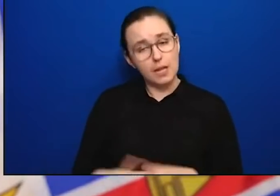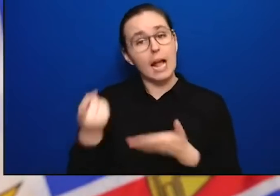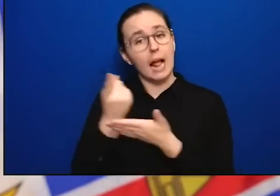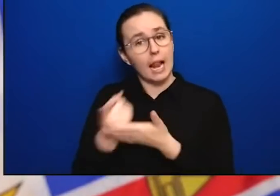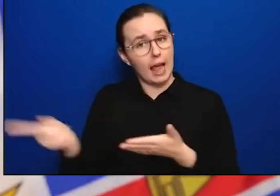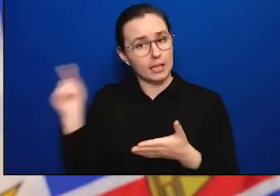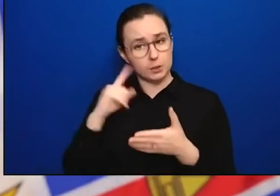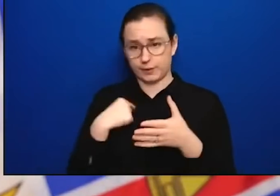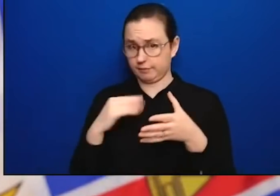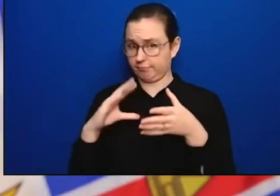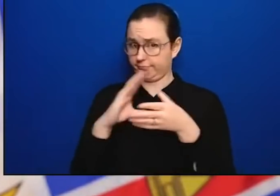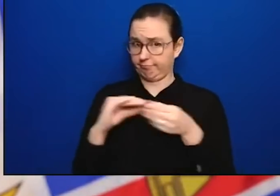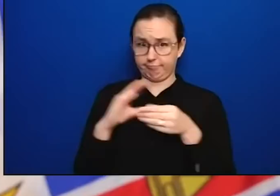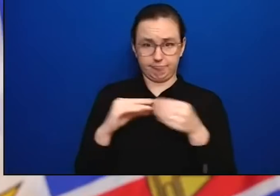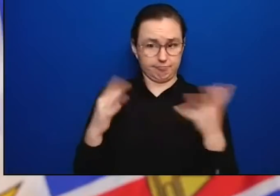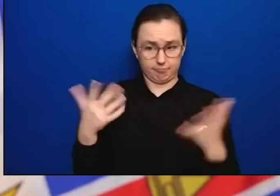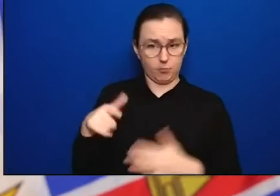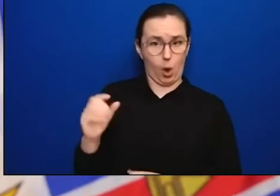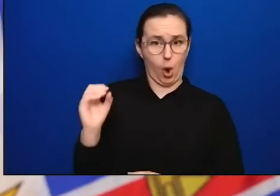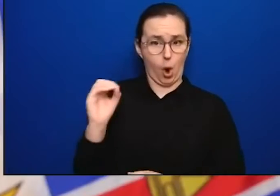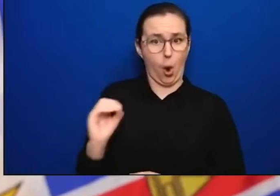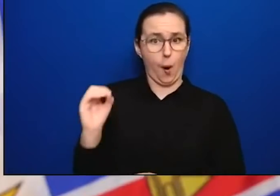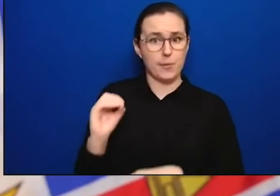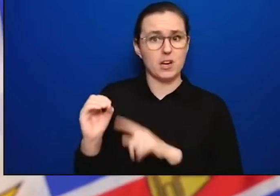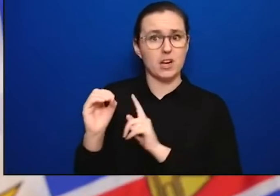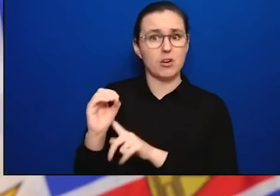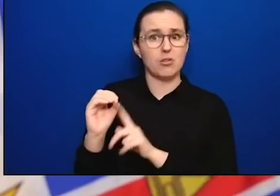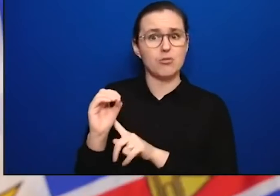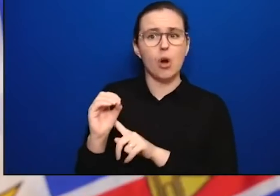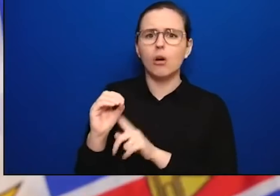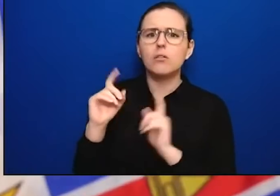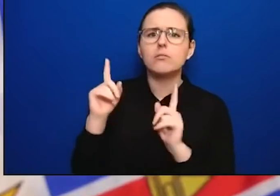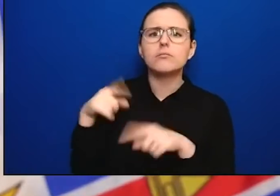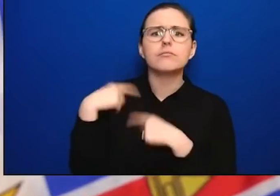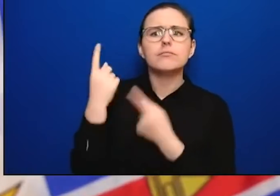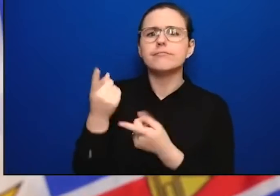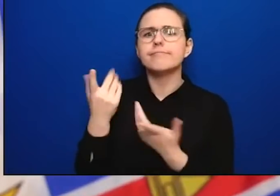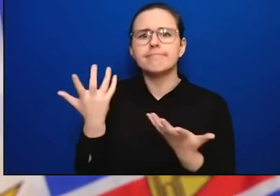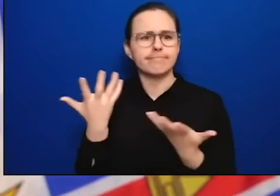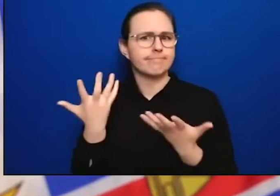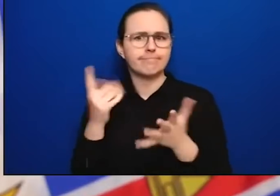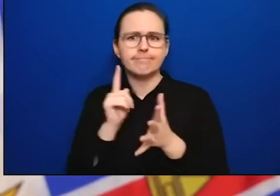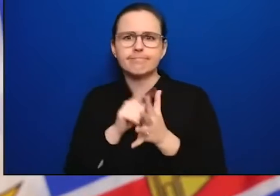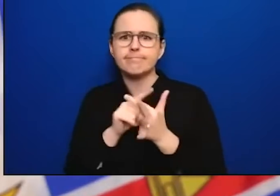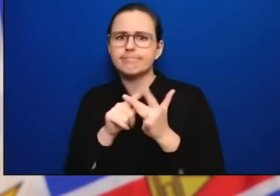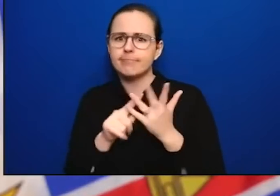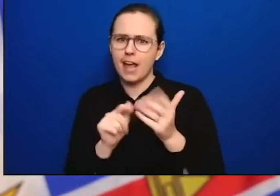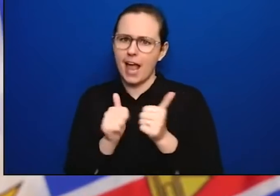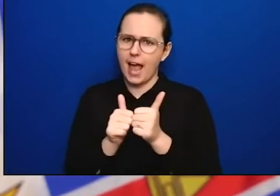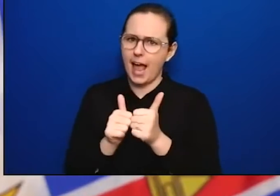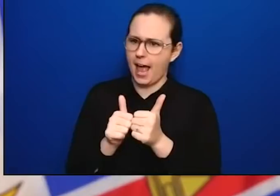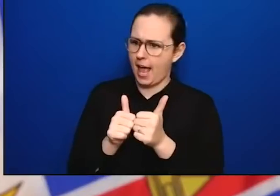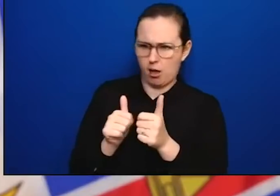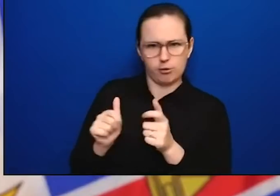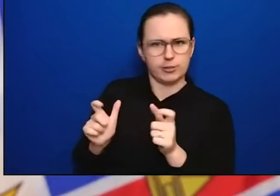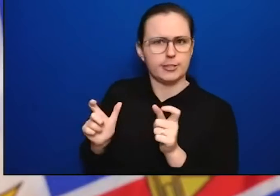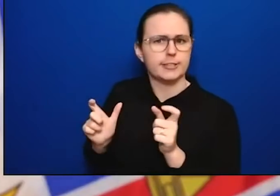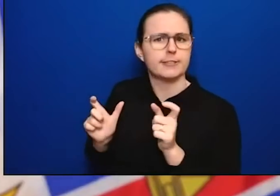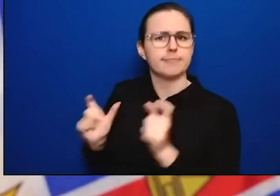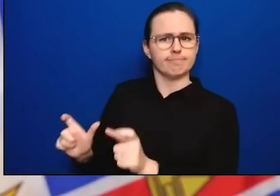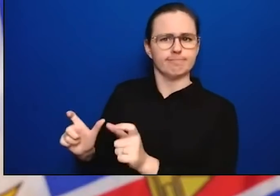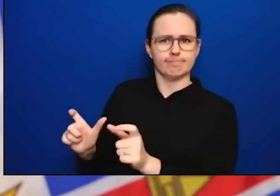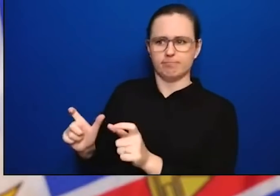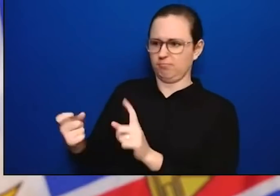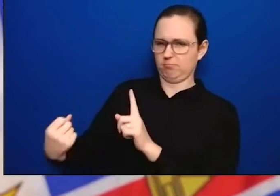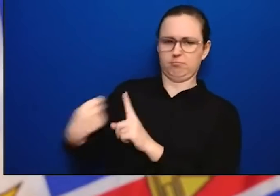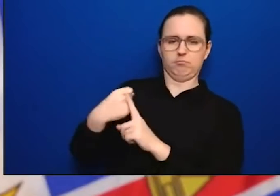So I've spoken last week in some detail about the fact that with Omicron, it has changed some of the tools that we